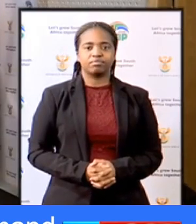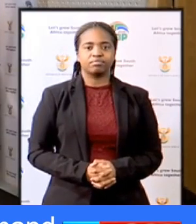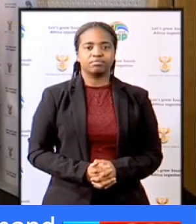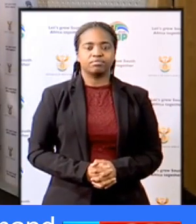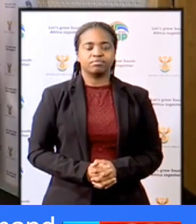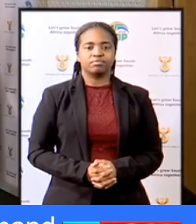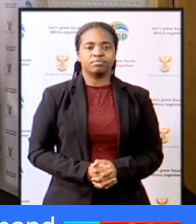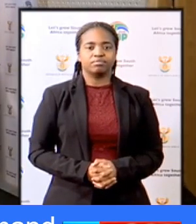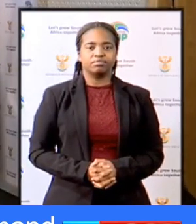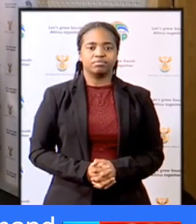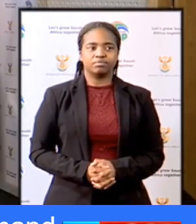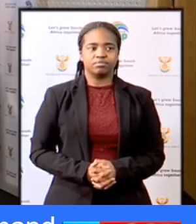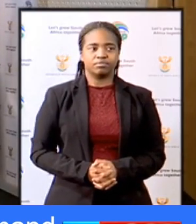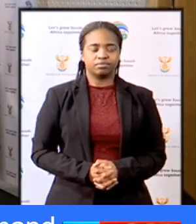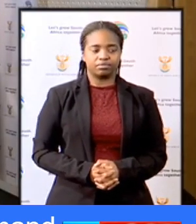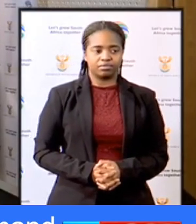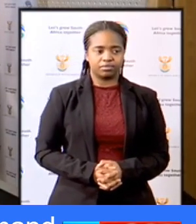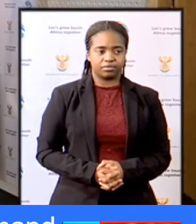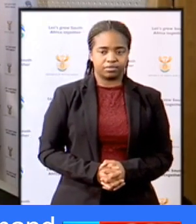Patel.